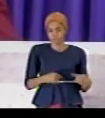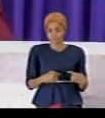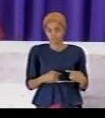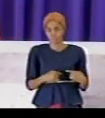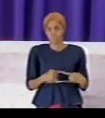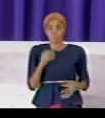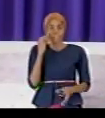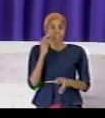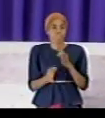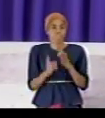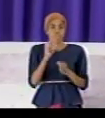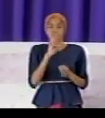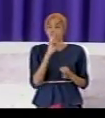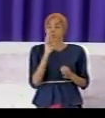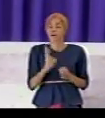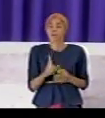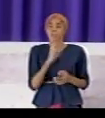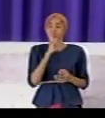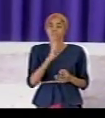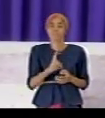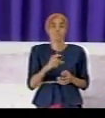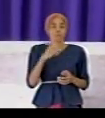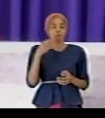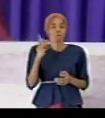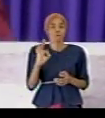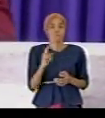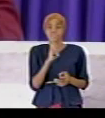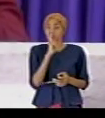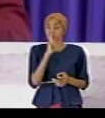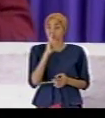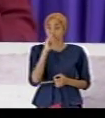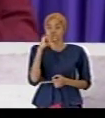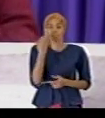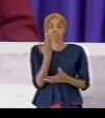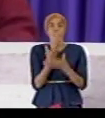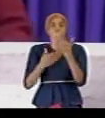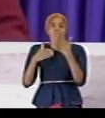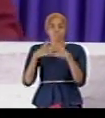If you are sure about the reality of heaven and hell,